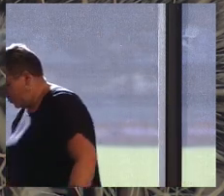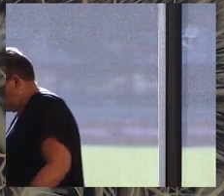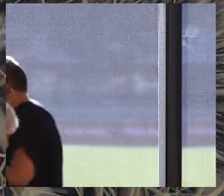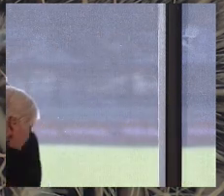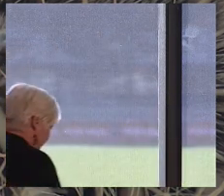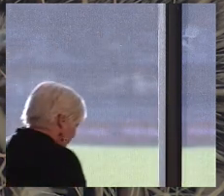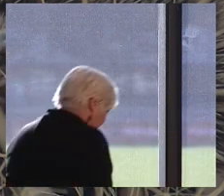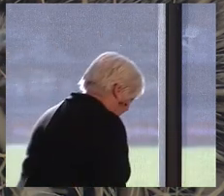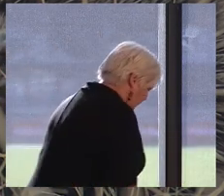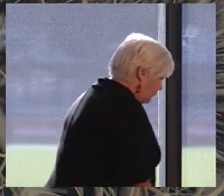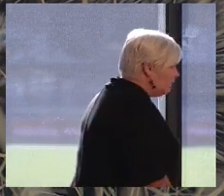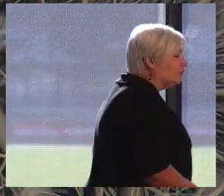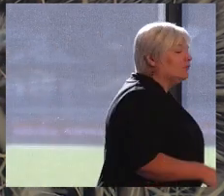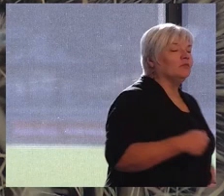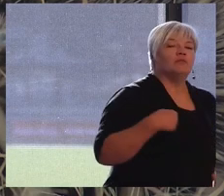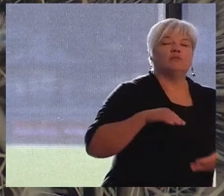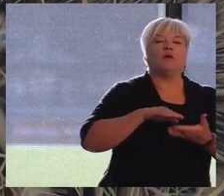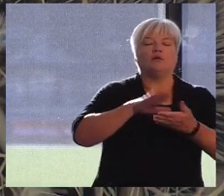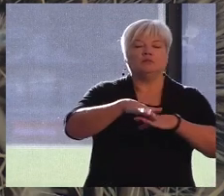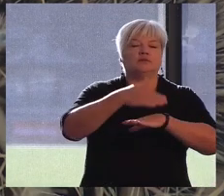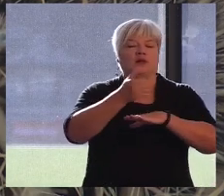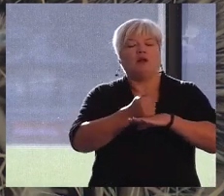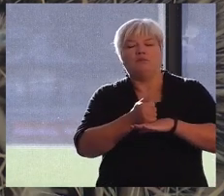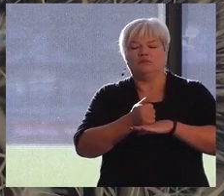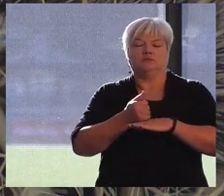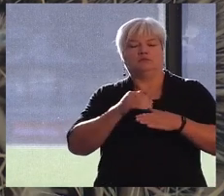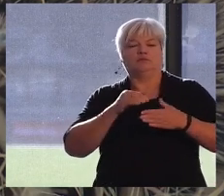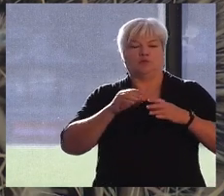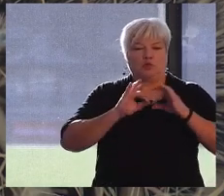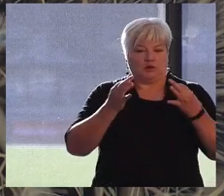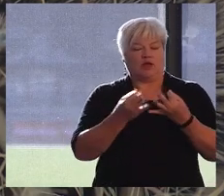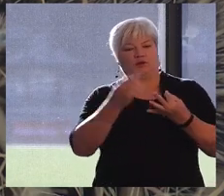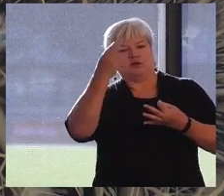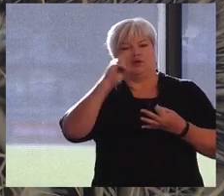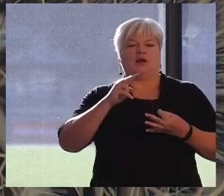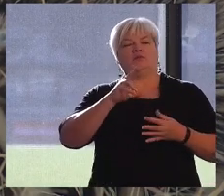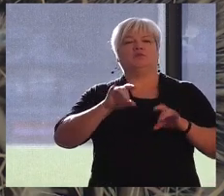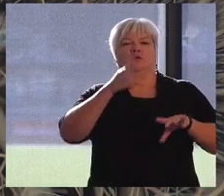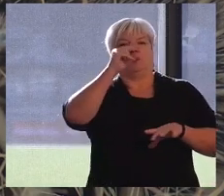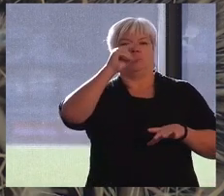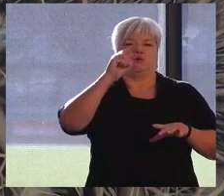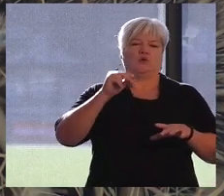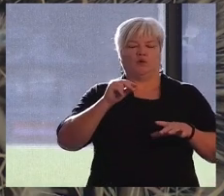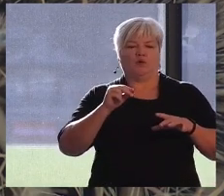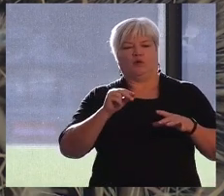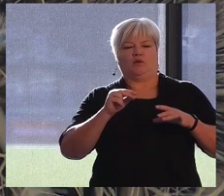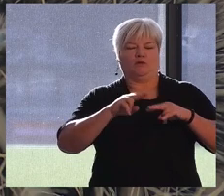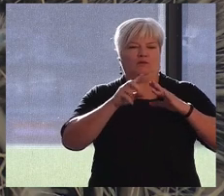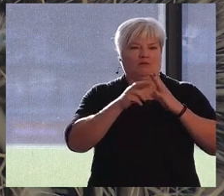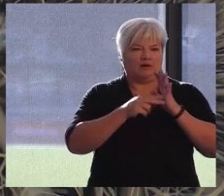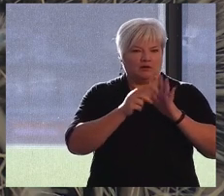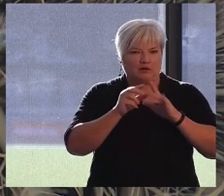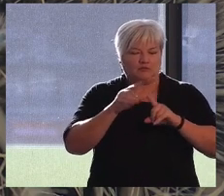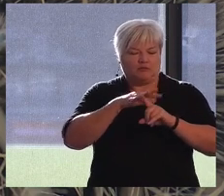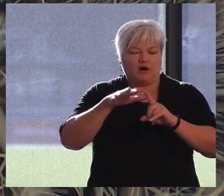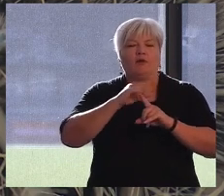called the Australian Youth Climate Coalition. It's also how I met Sheena. And so many young people were passionate about it